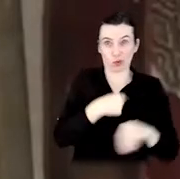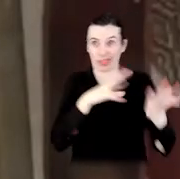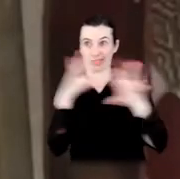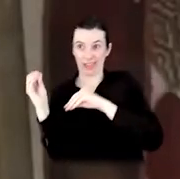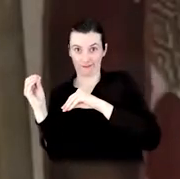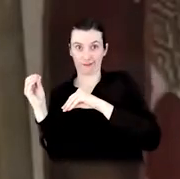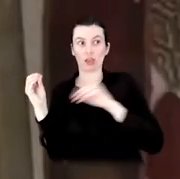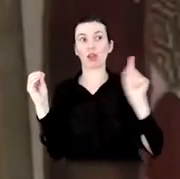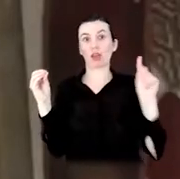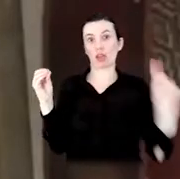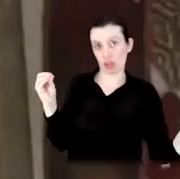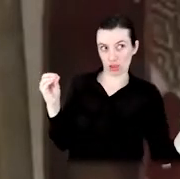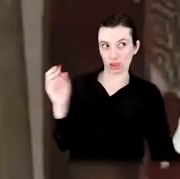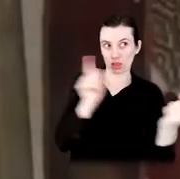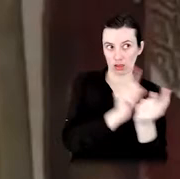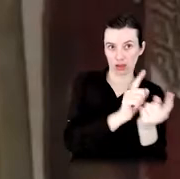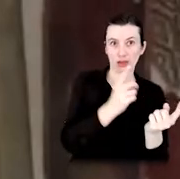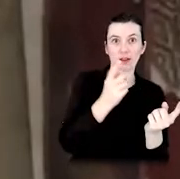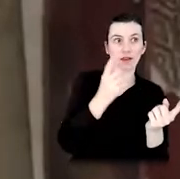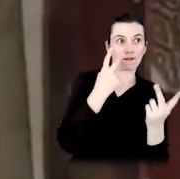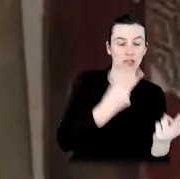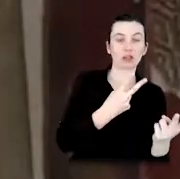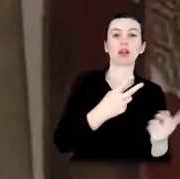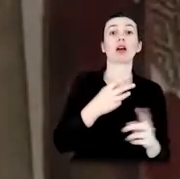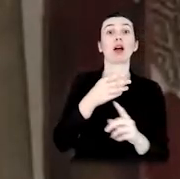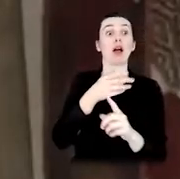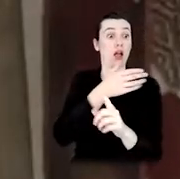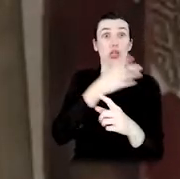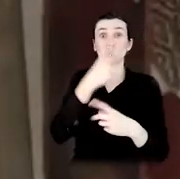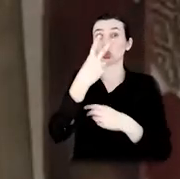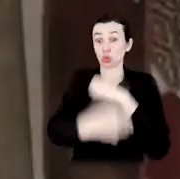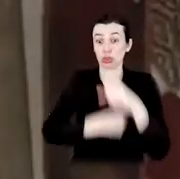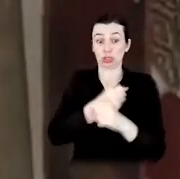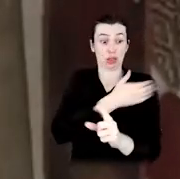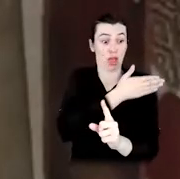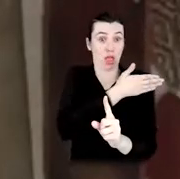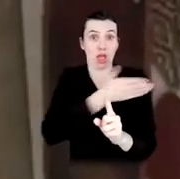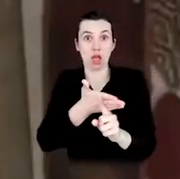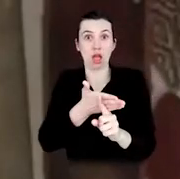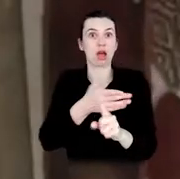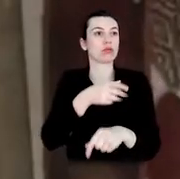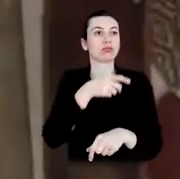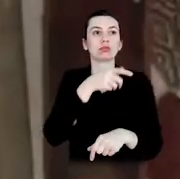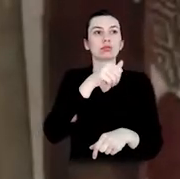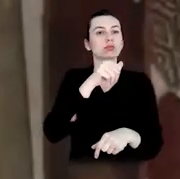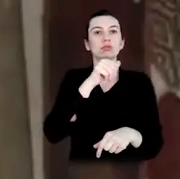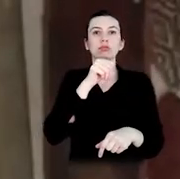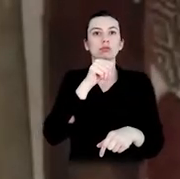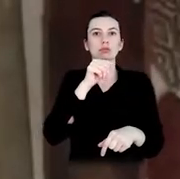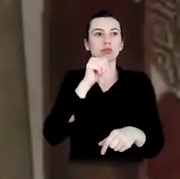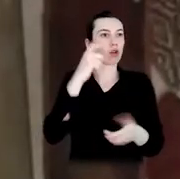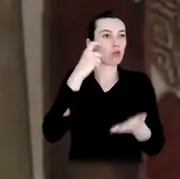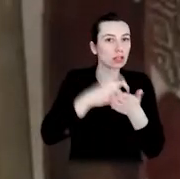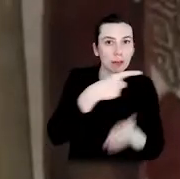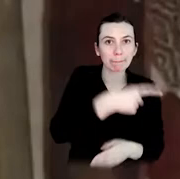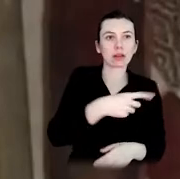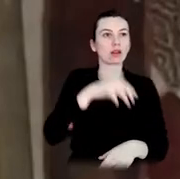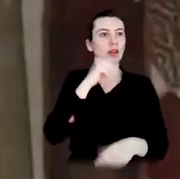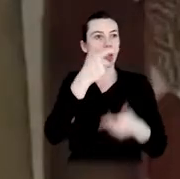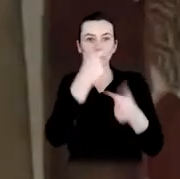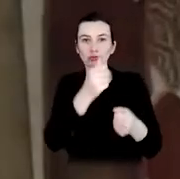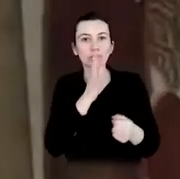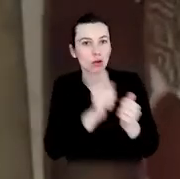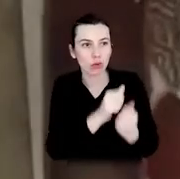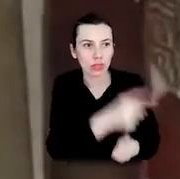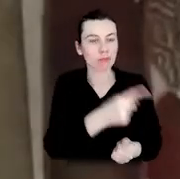And he said that she had been nonverbal for about 2 years. She hadn't recognized him, hadn't been interested in speaking with him, and he visited her